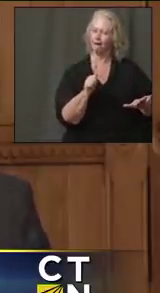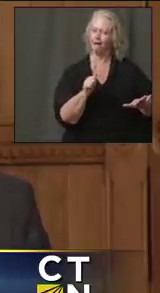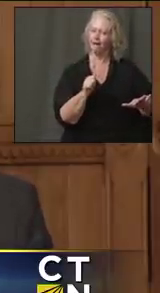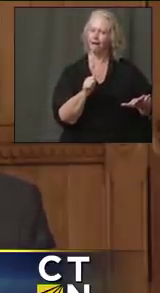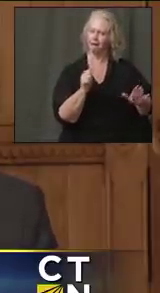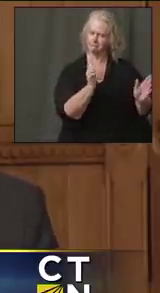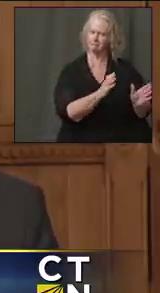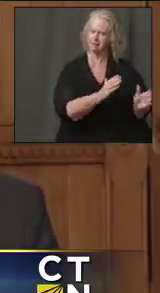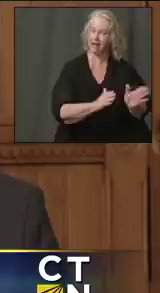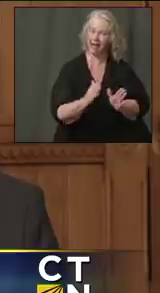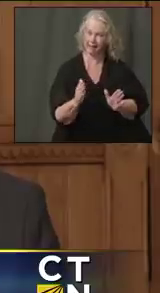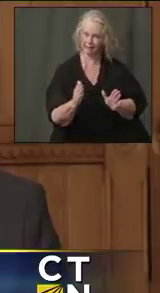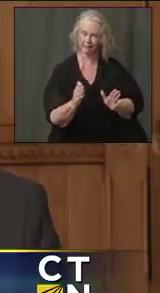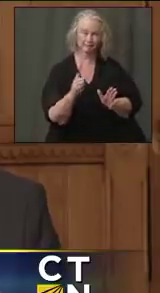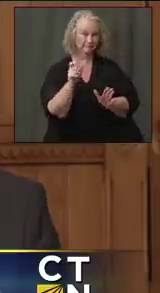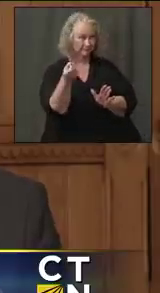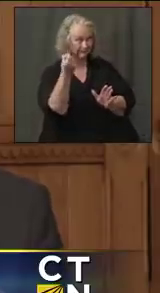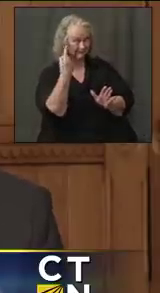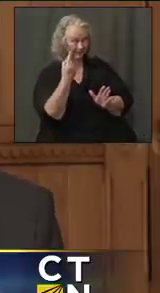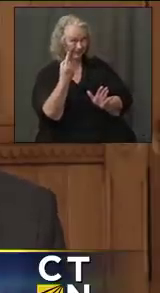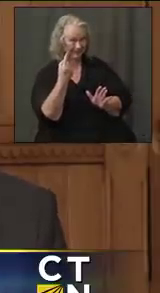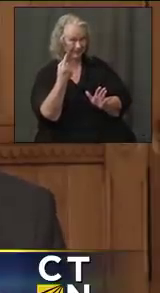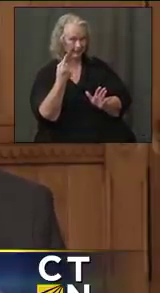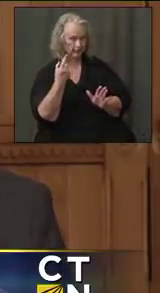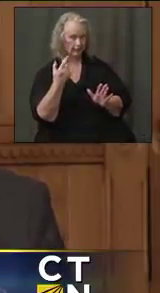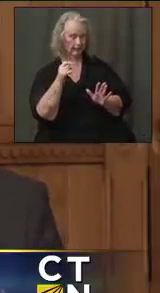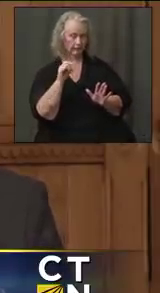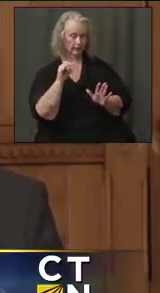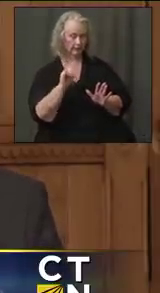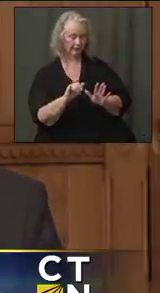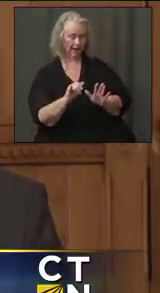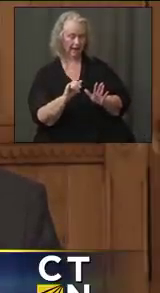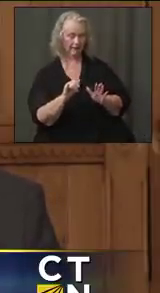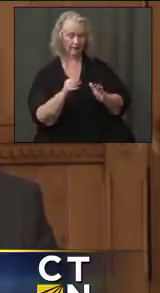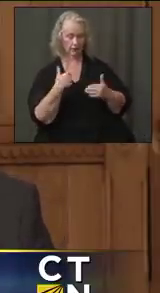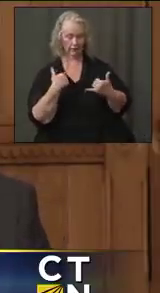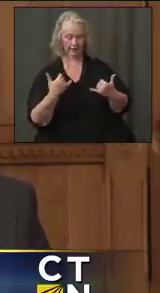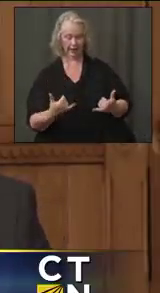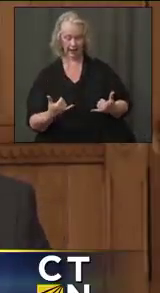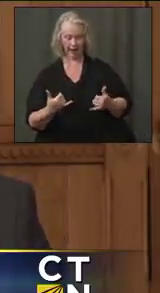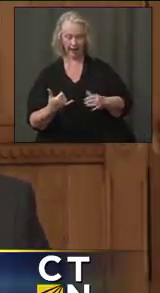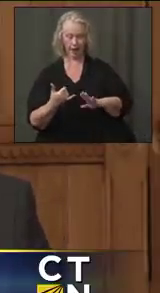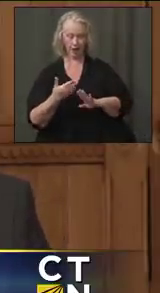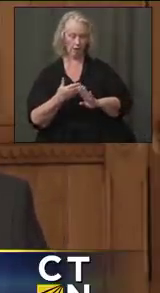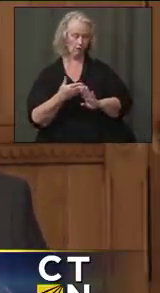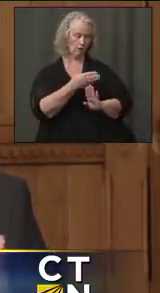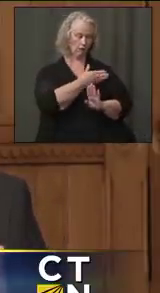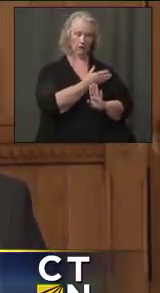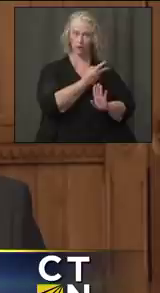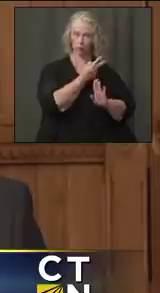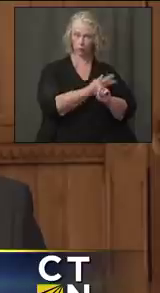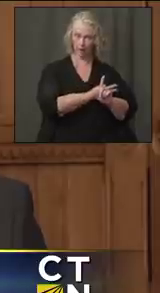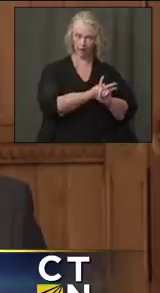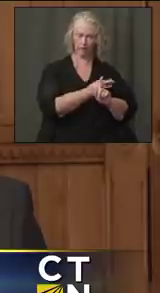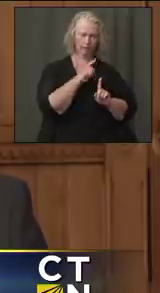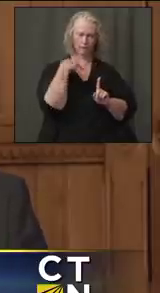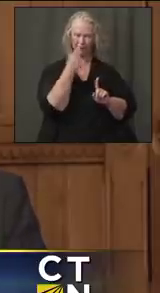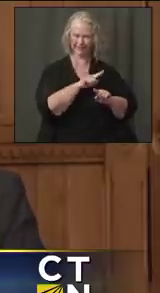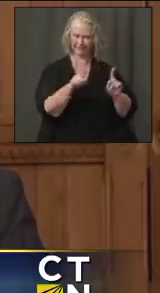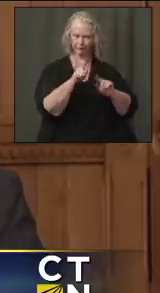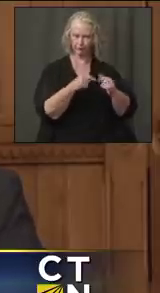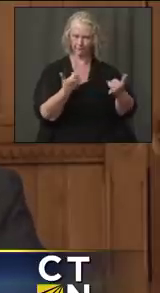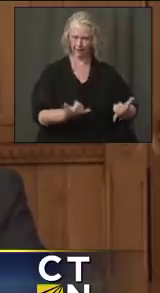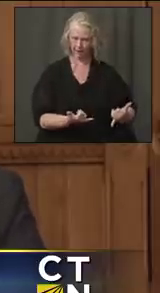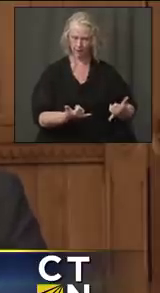now, 2 months before. Again, remember, we're predicting 2 months out, a plan that has all students in. But part of our plan in Connecticut is also